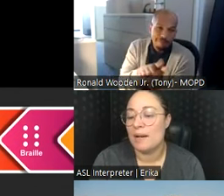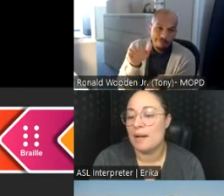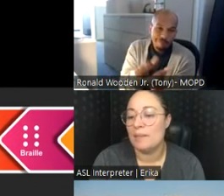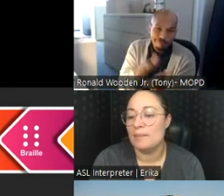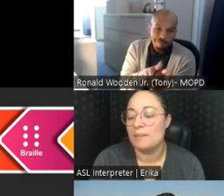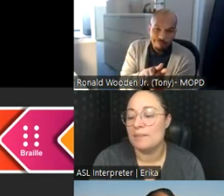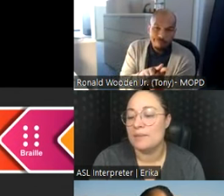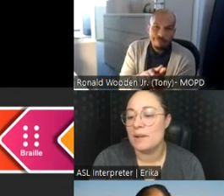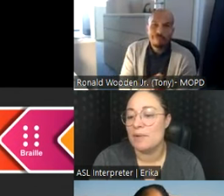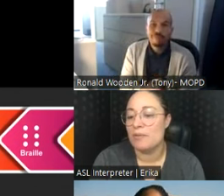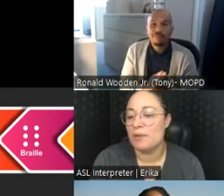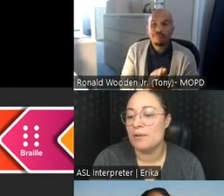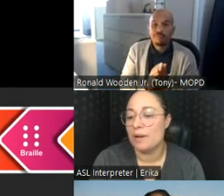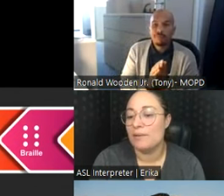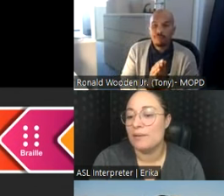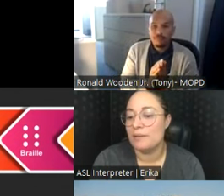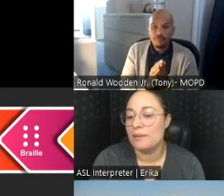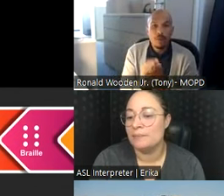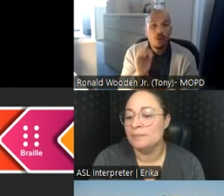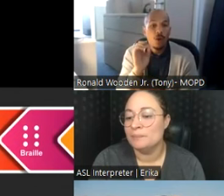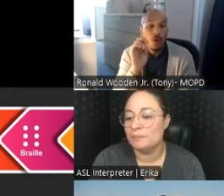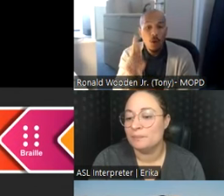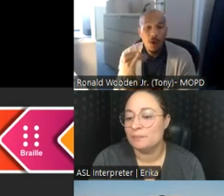might stomp their foot on the ground.